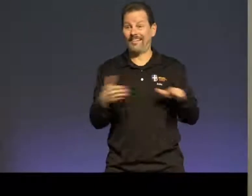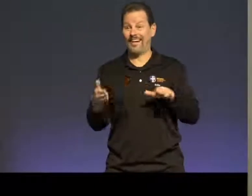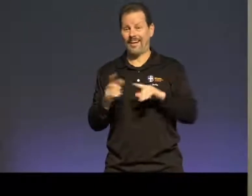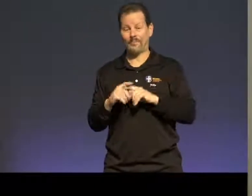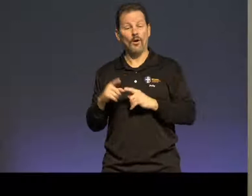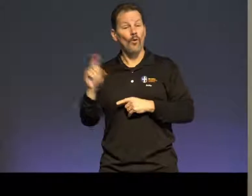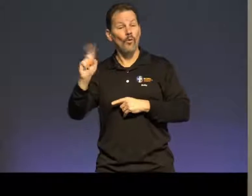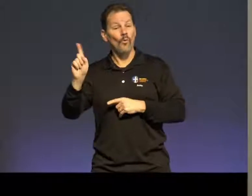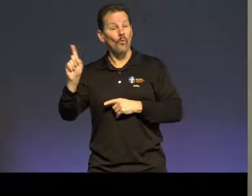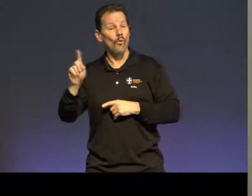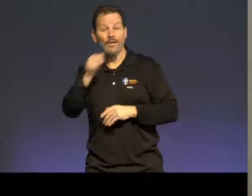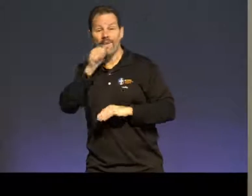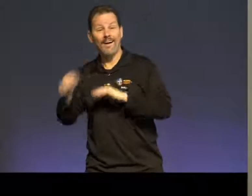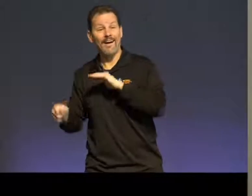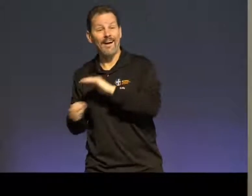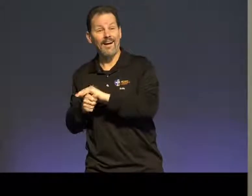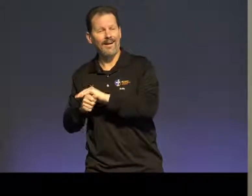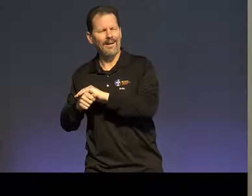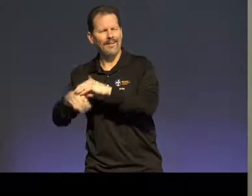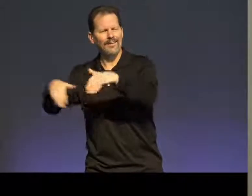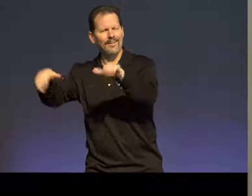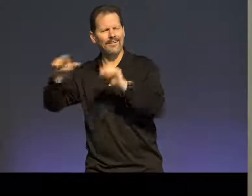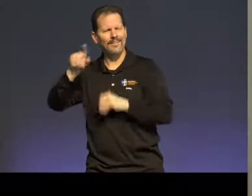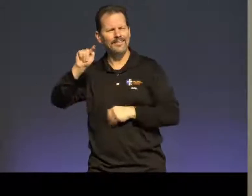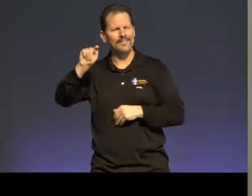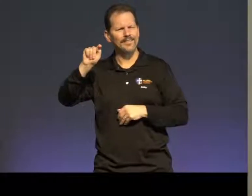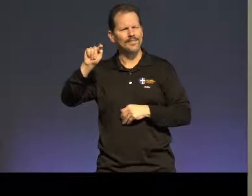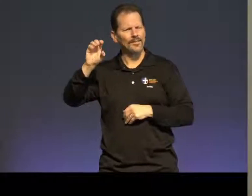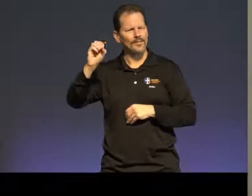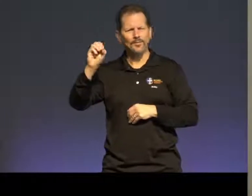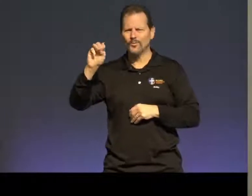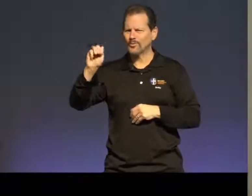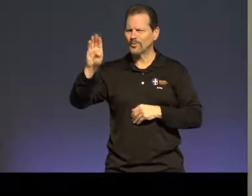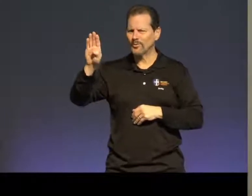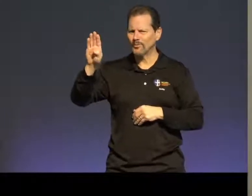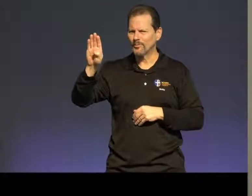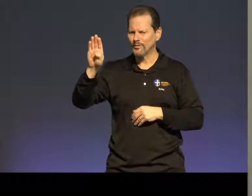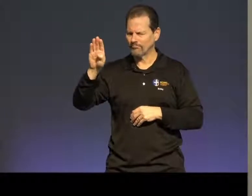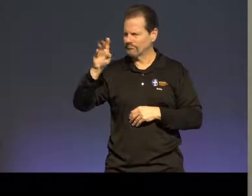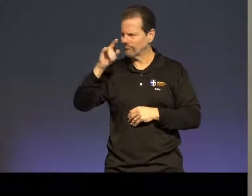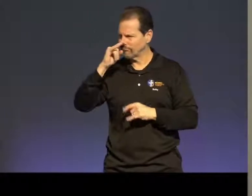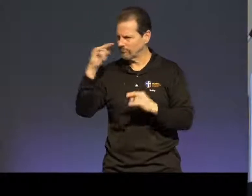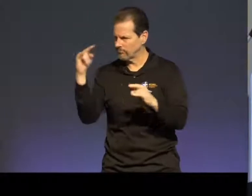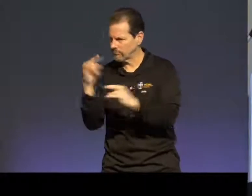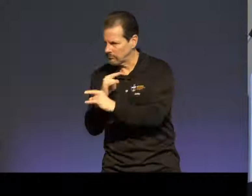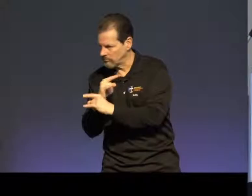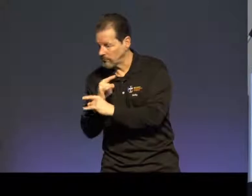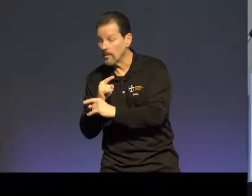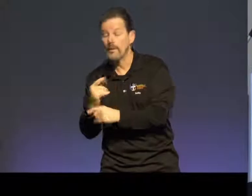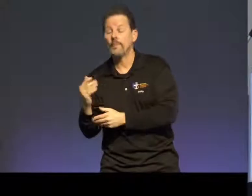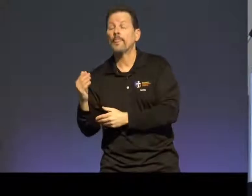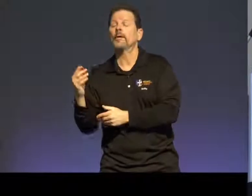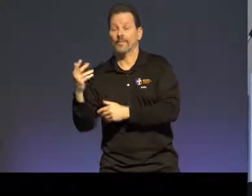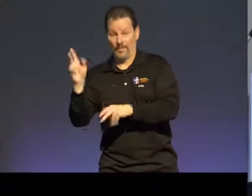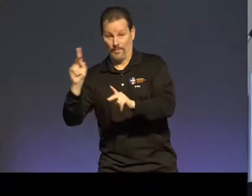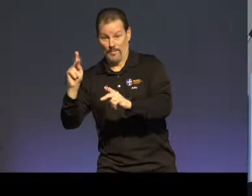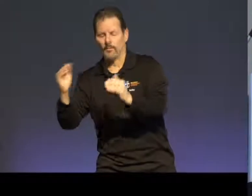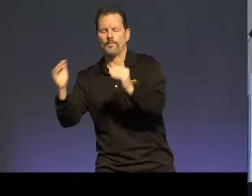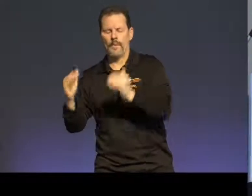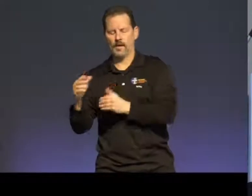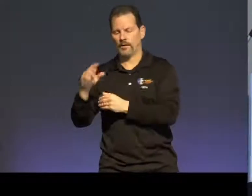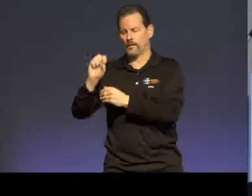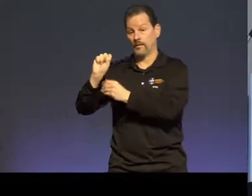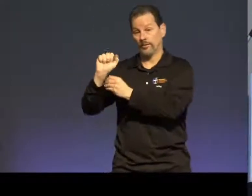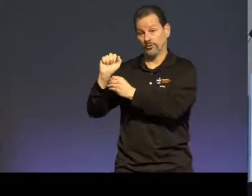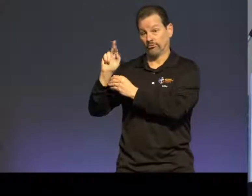and hide in places where the dead go to rest, is what the people do. But when we get down to Saul, what Paul says is the